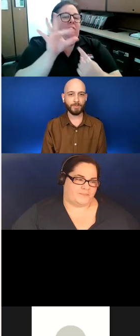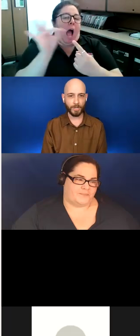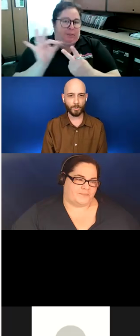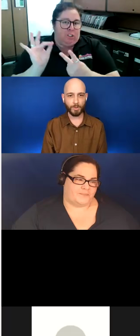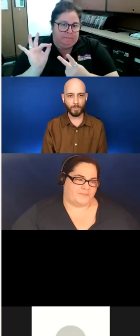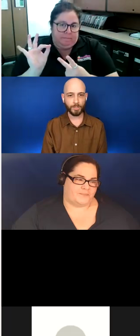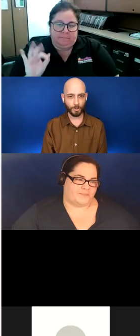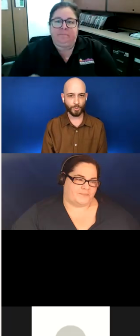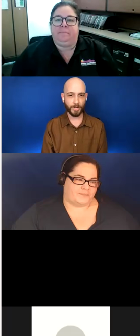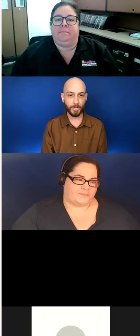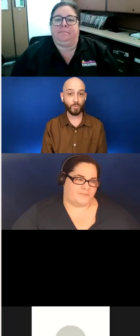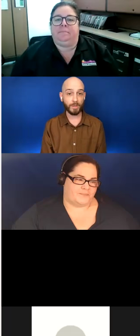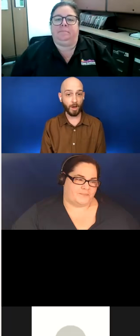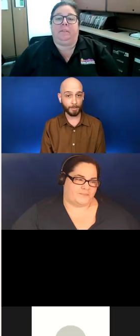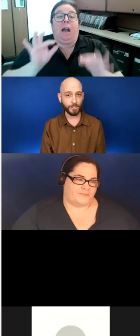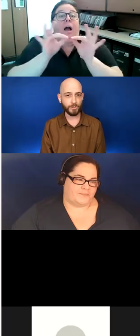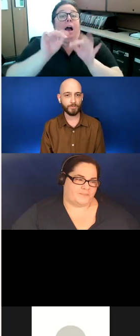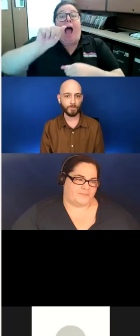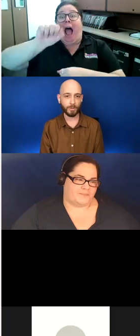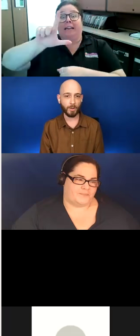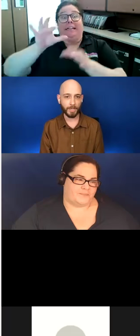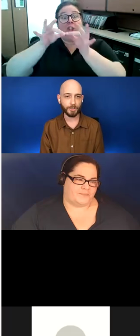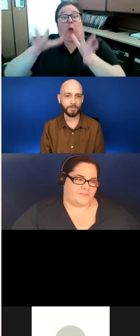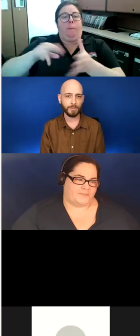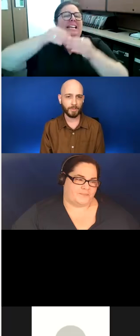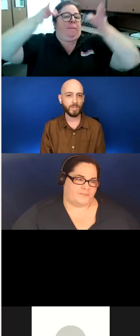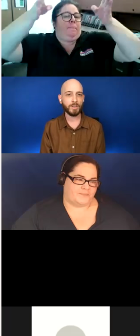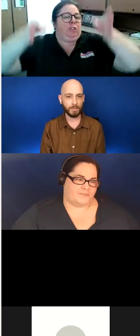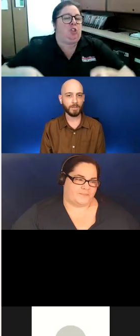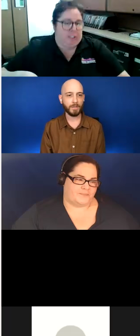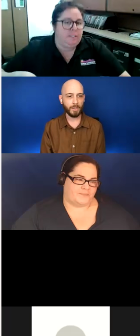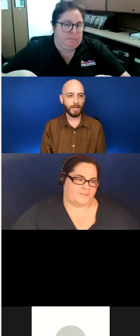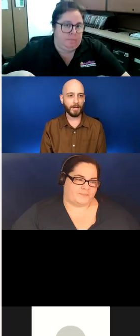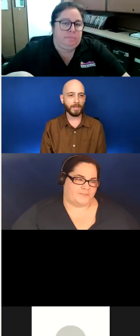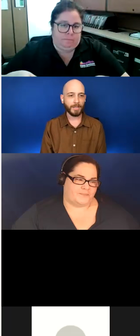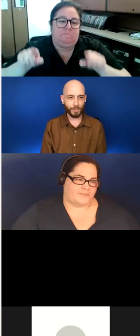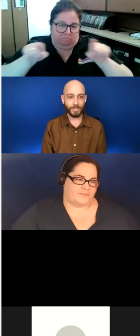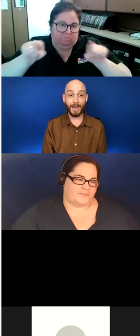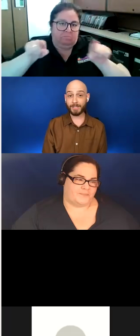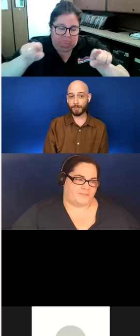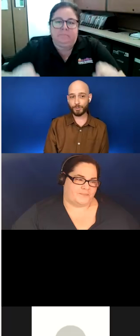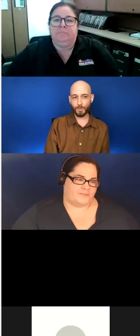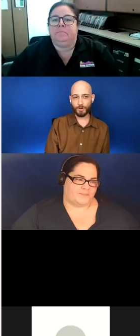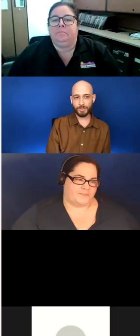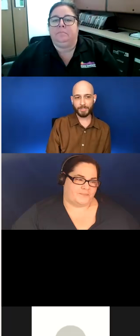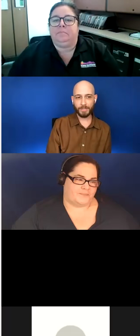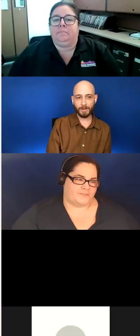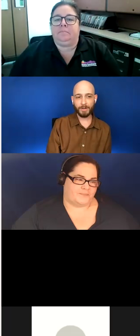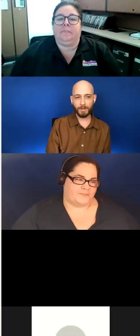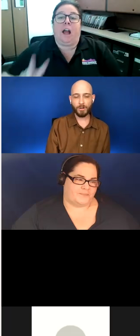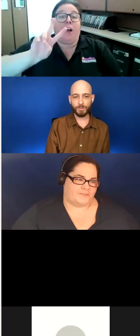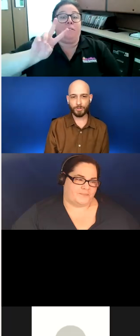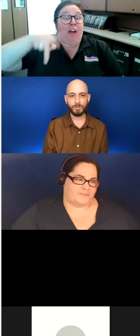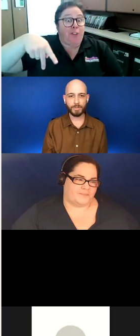do provide video remote interpreting. It's one of the options for an accommodation. You see ASL interpreters